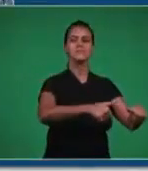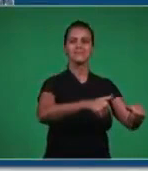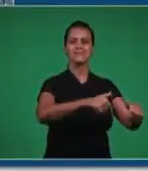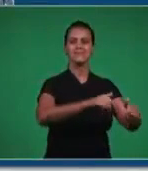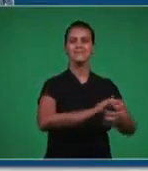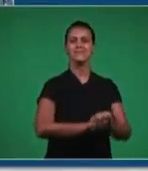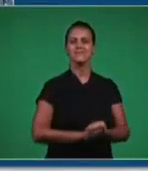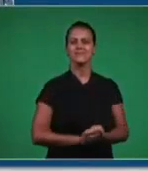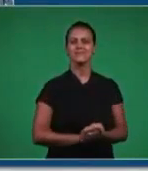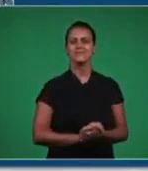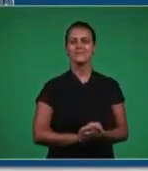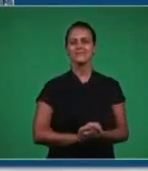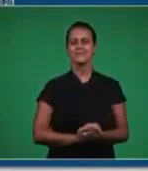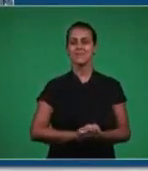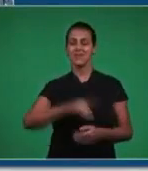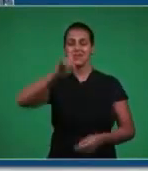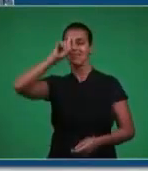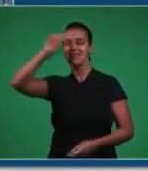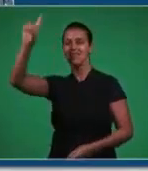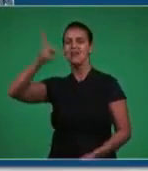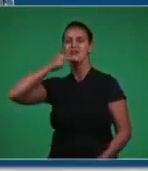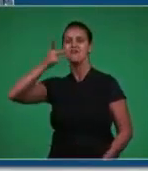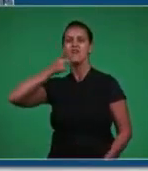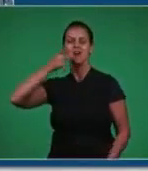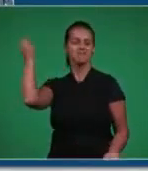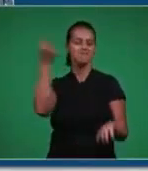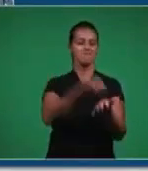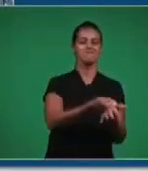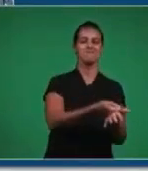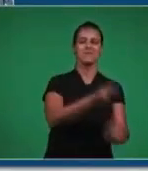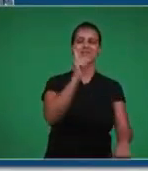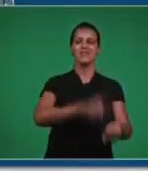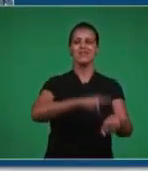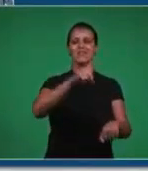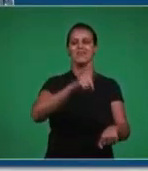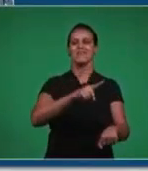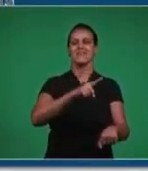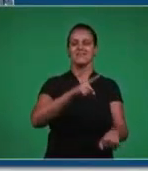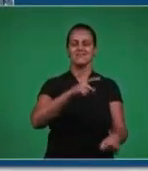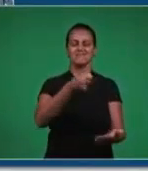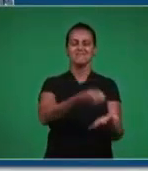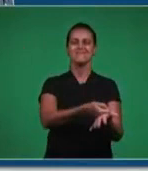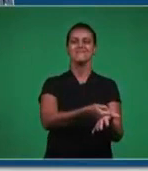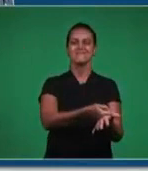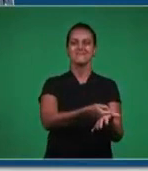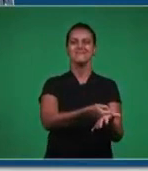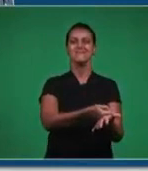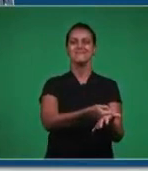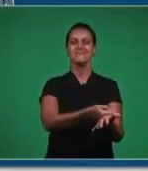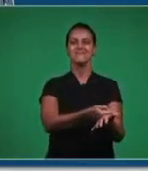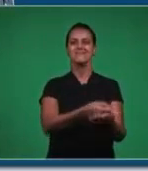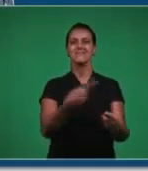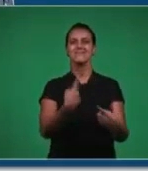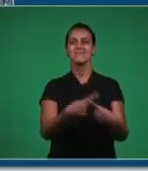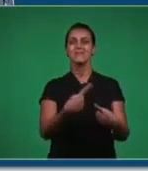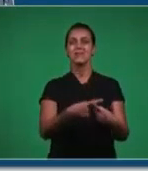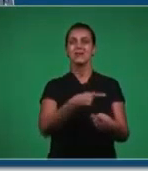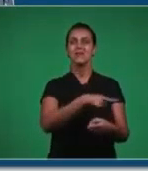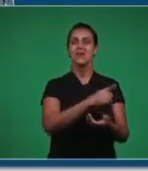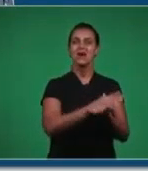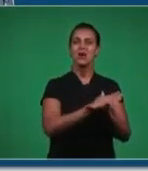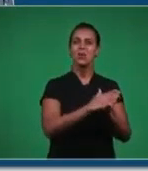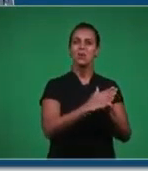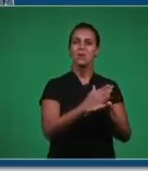measured, but when God says something, it's already being fulfilled, and He comes and is able to reach